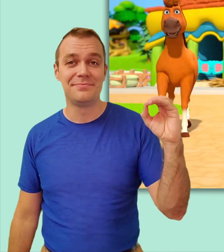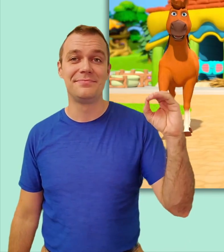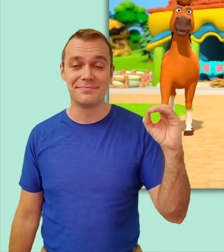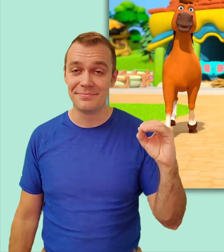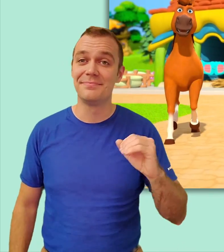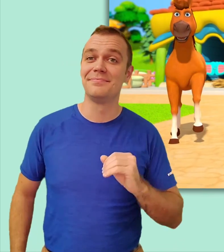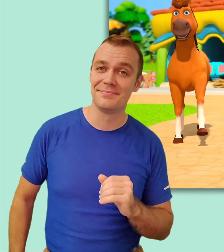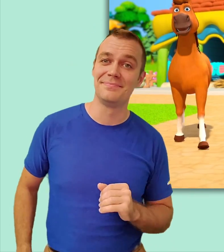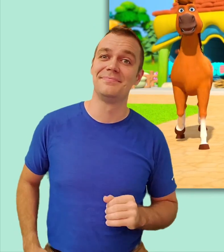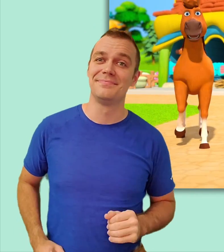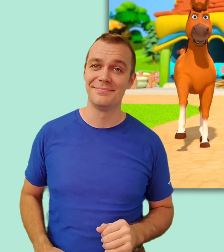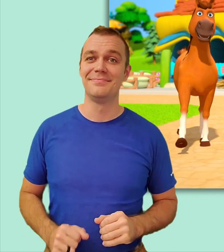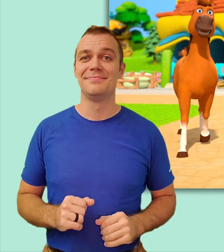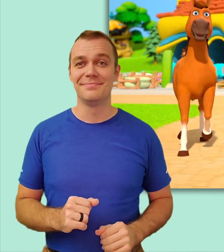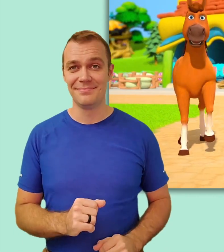E-I-E-I-O.